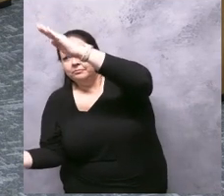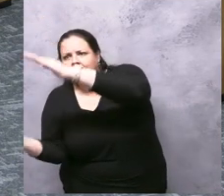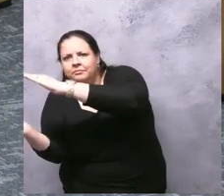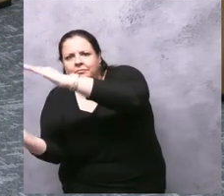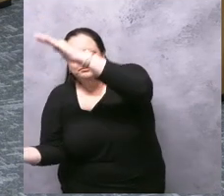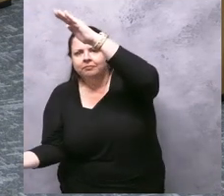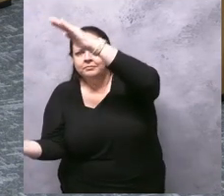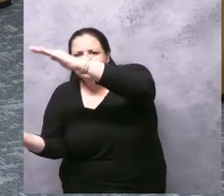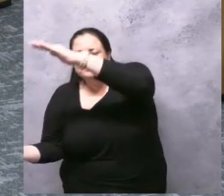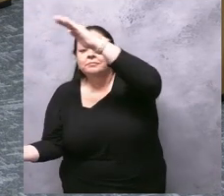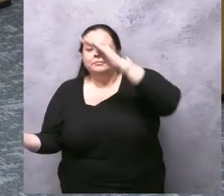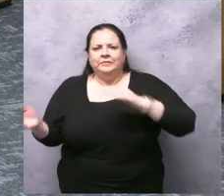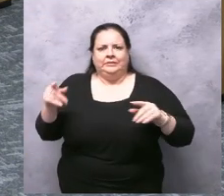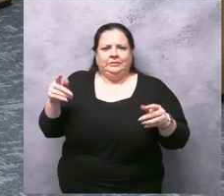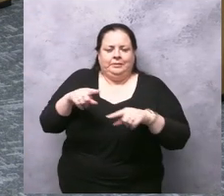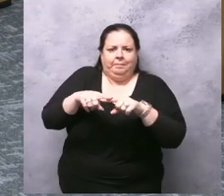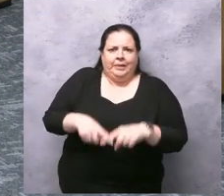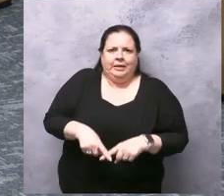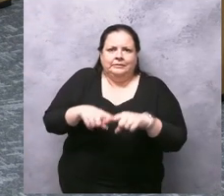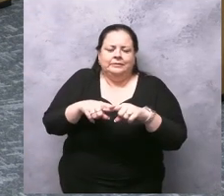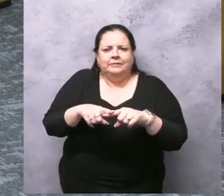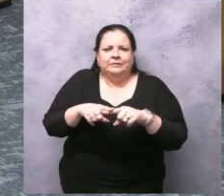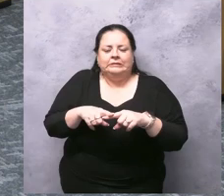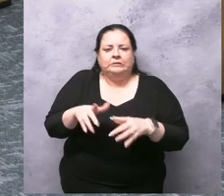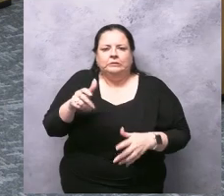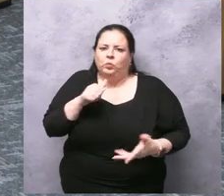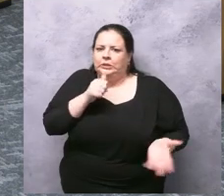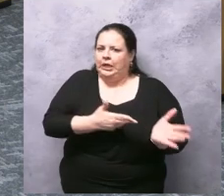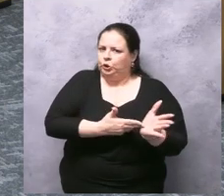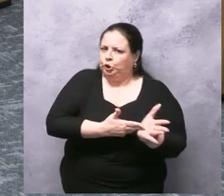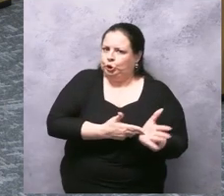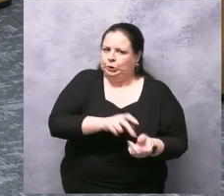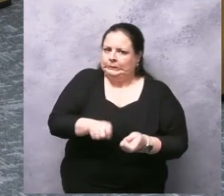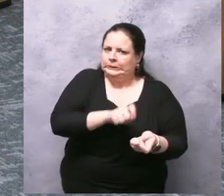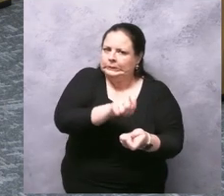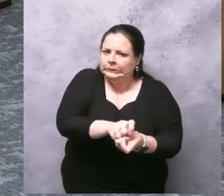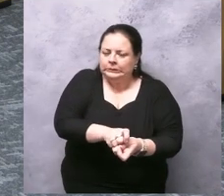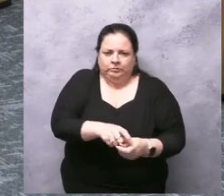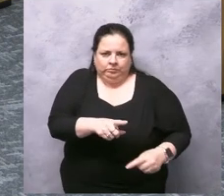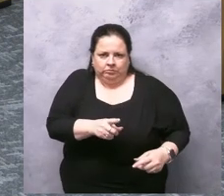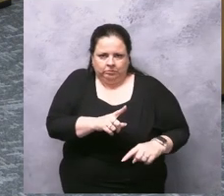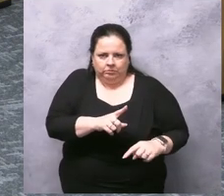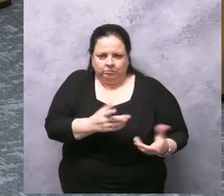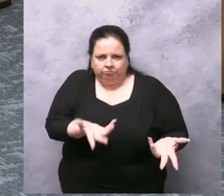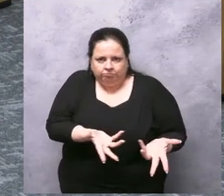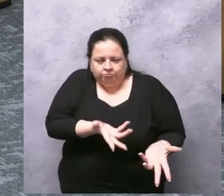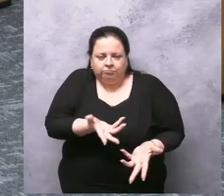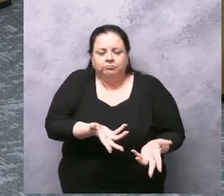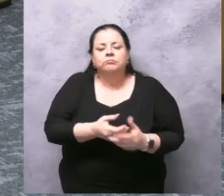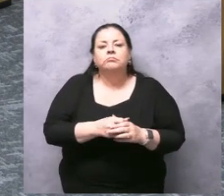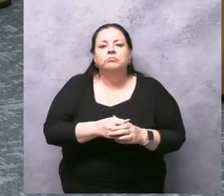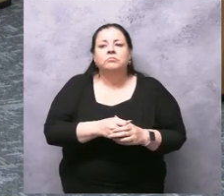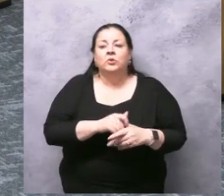the level of uncertainty, so to speak. And with all of that being